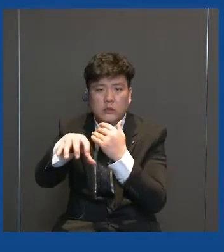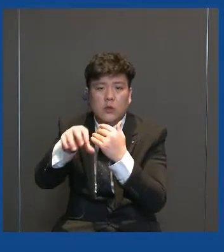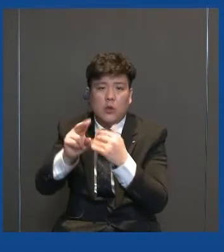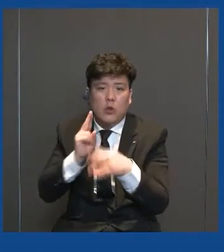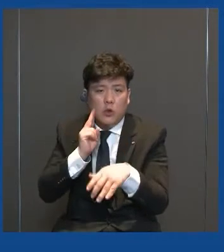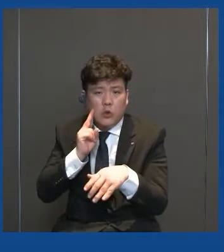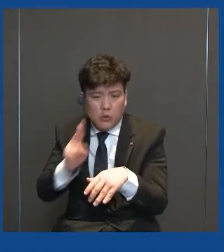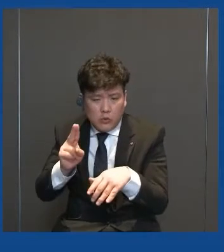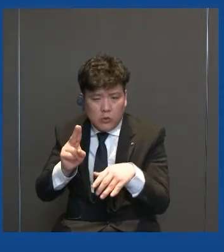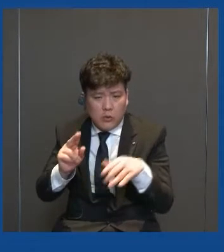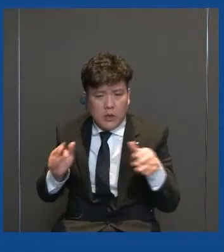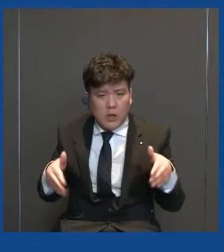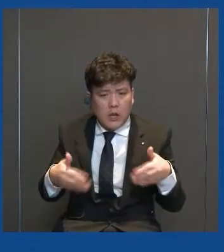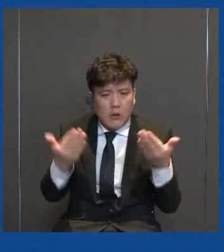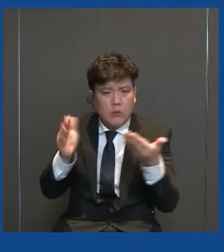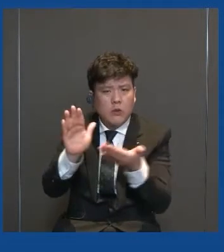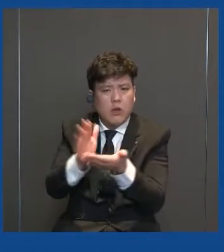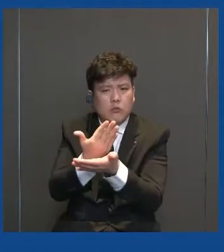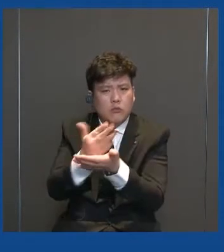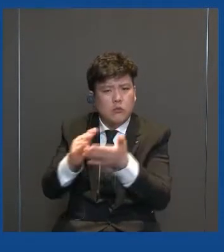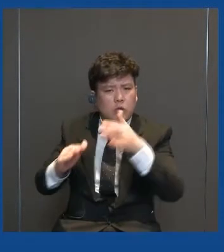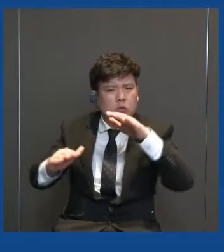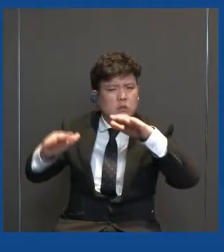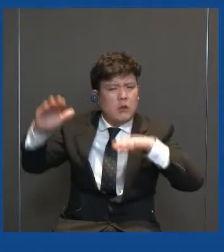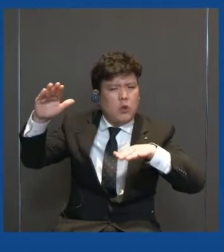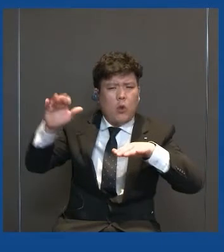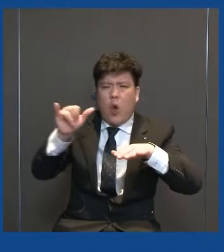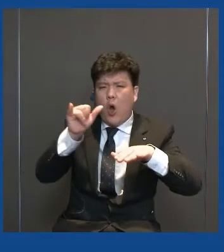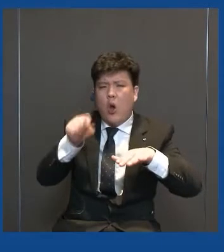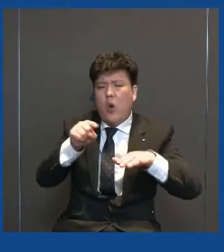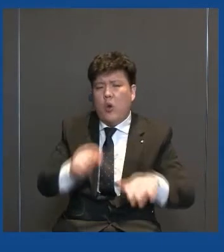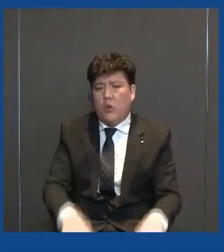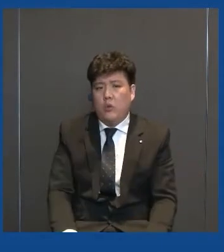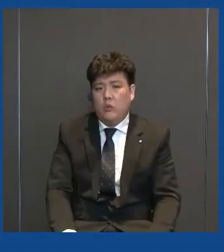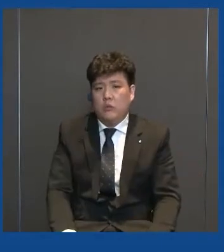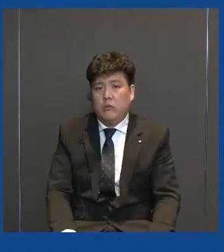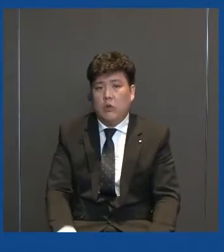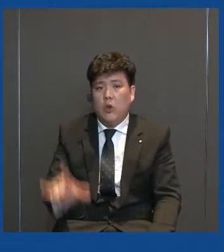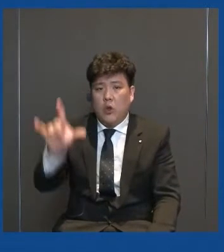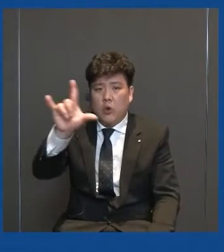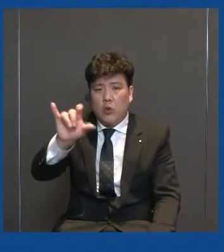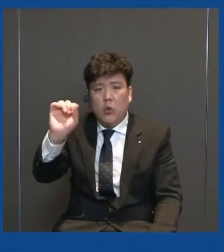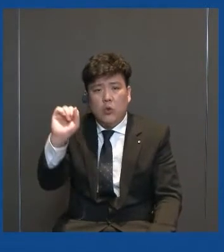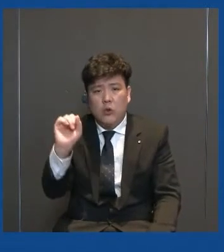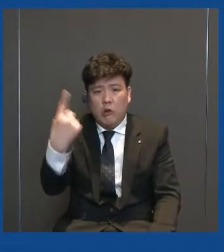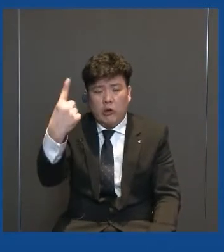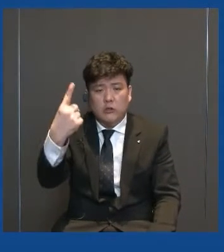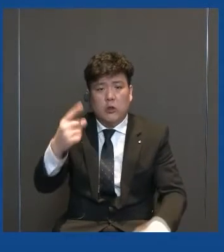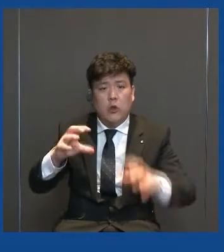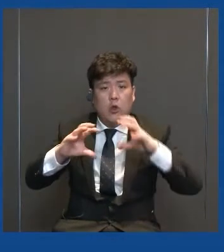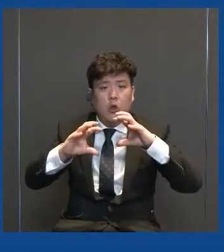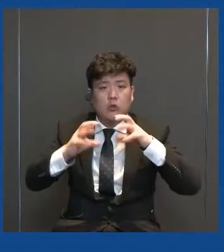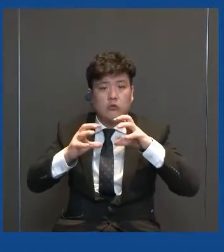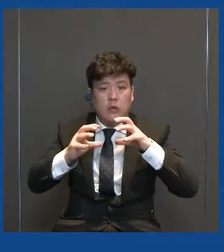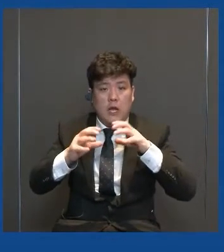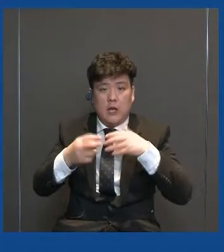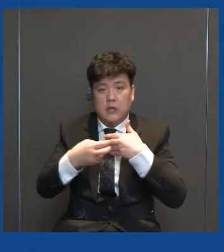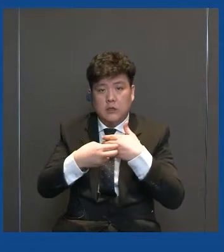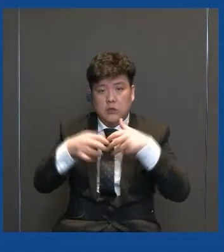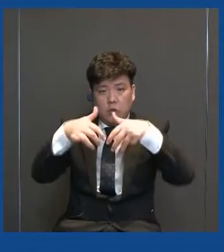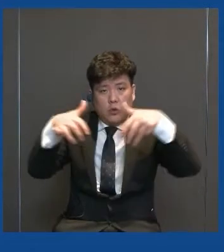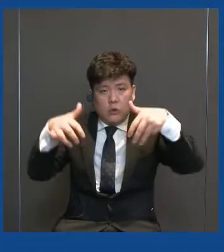The pandemic has put tremendous pressure on national health care systems, especially intensive care